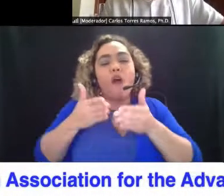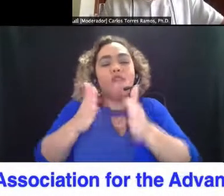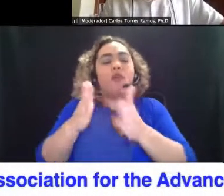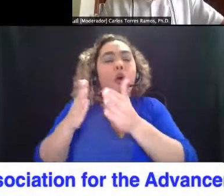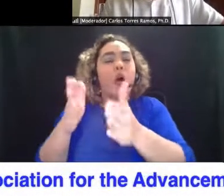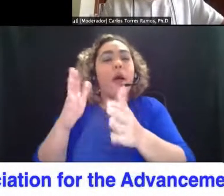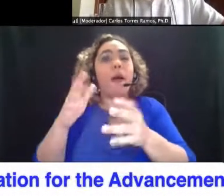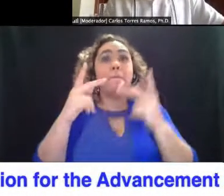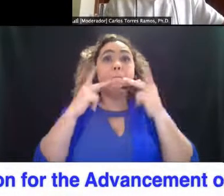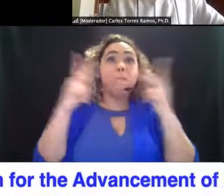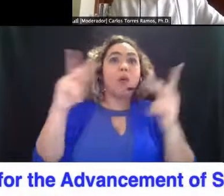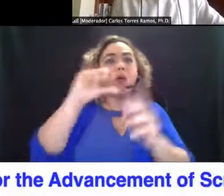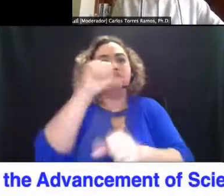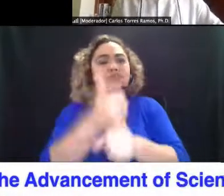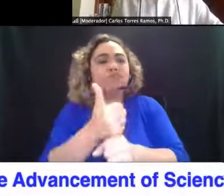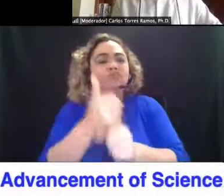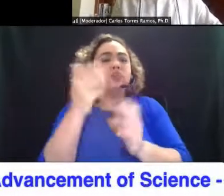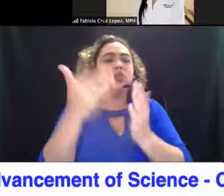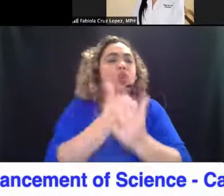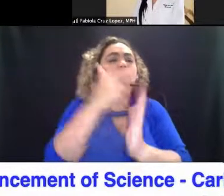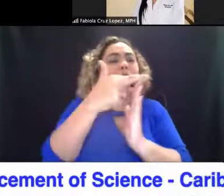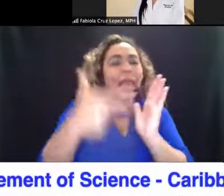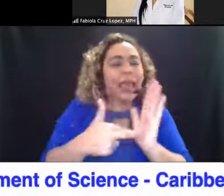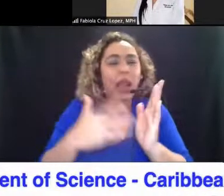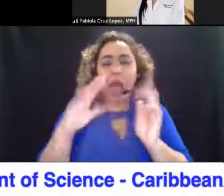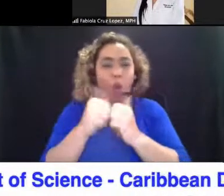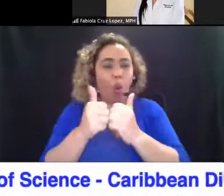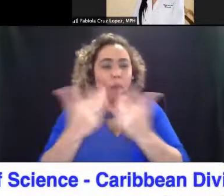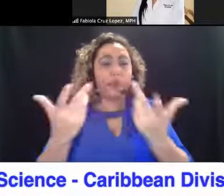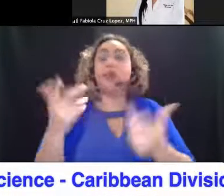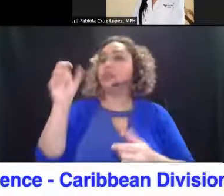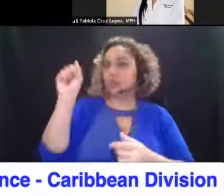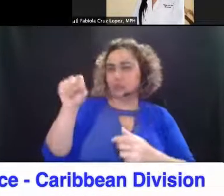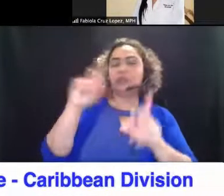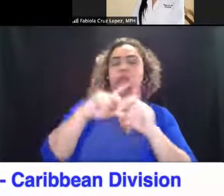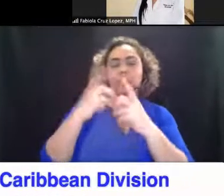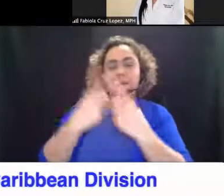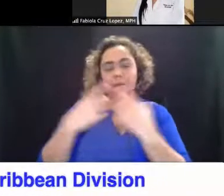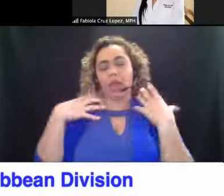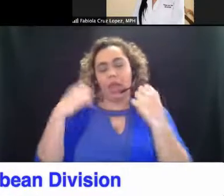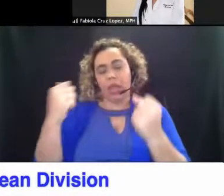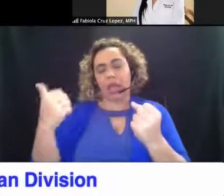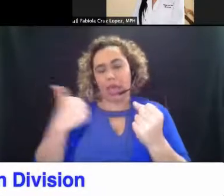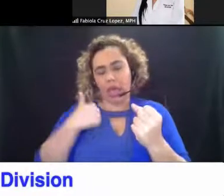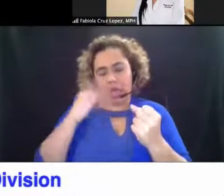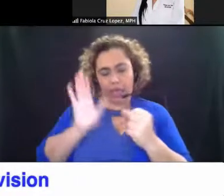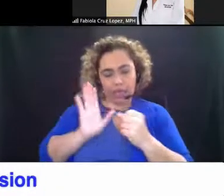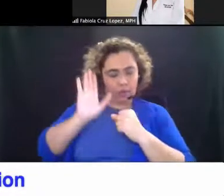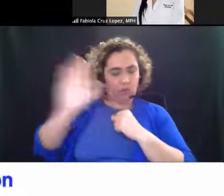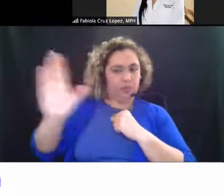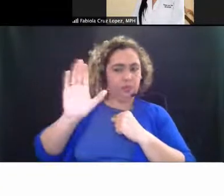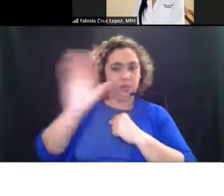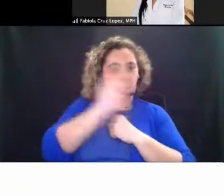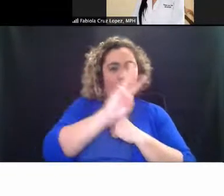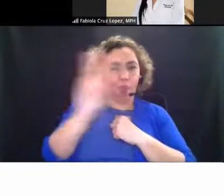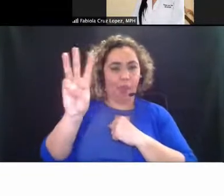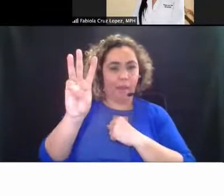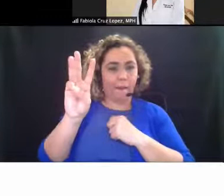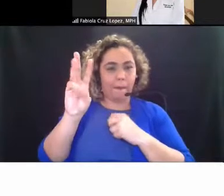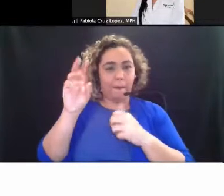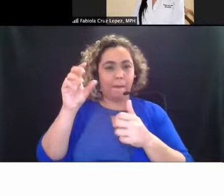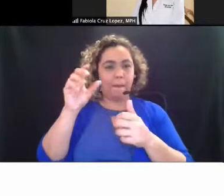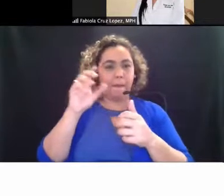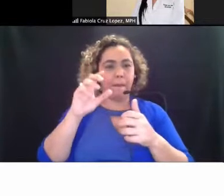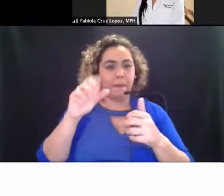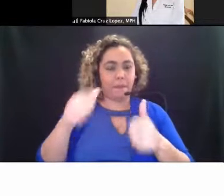public policies? Yes, and then the Department of Health have their webpage where we